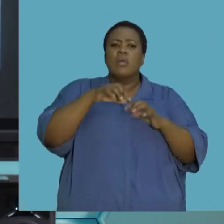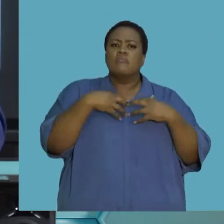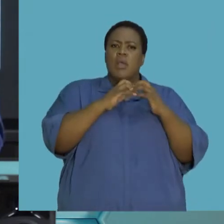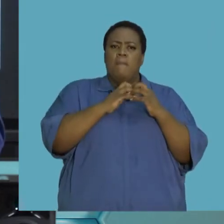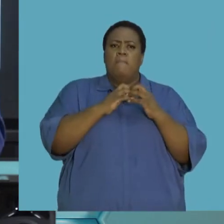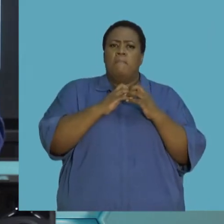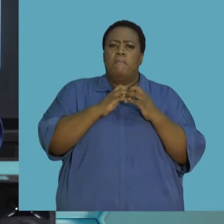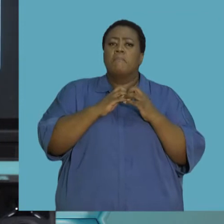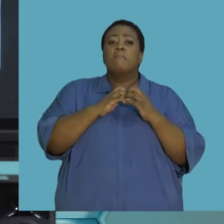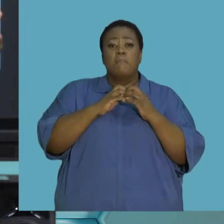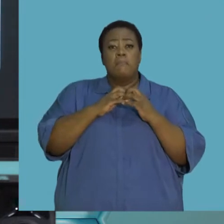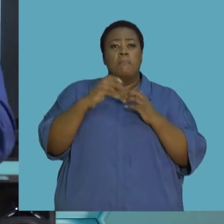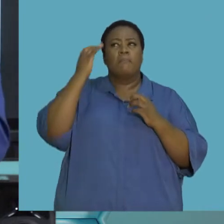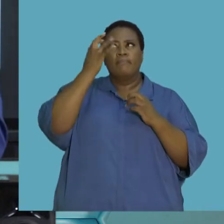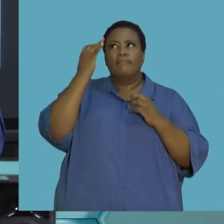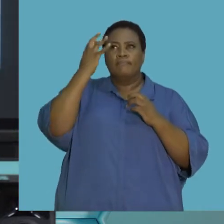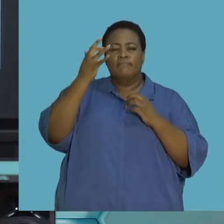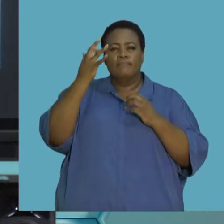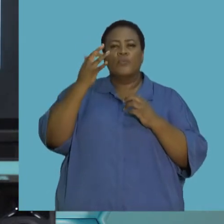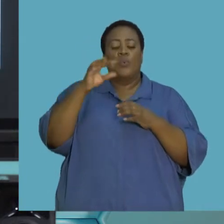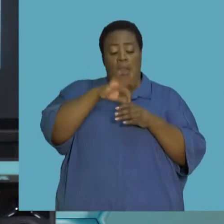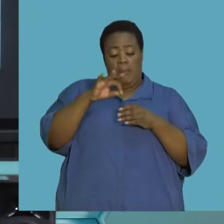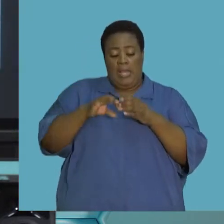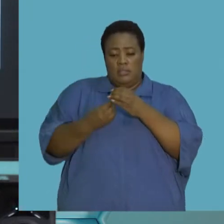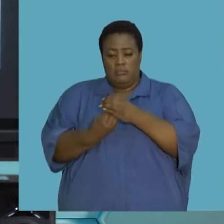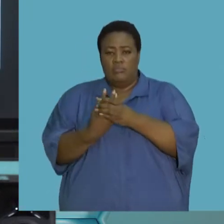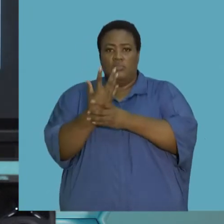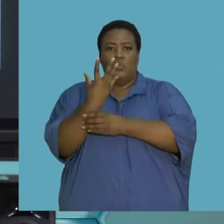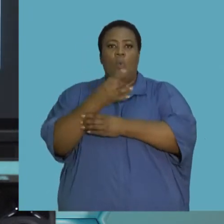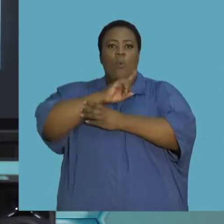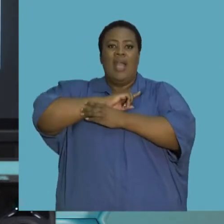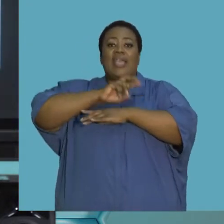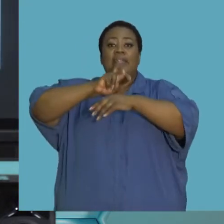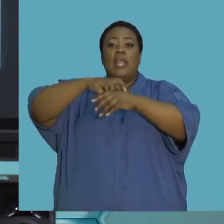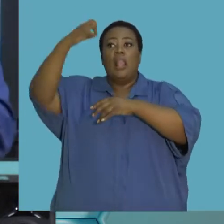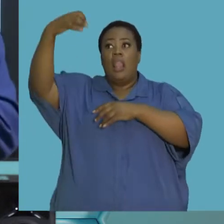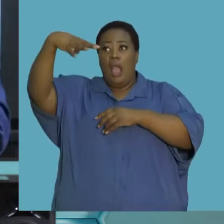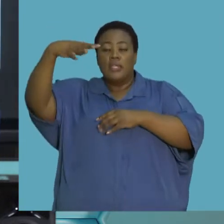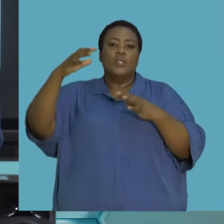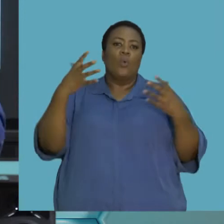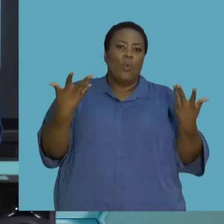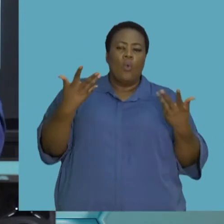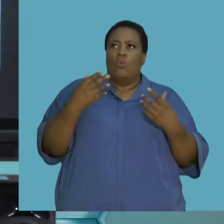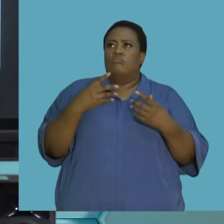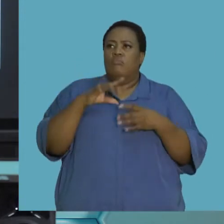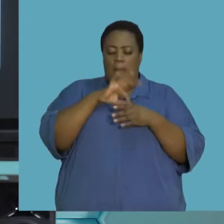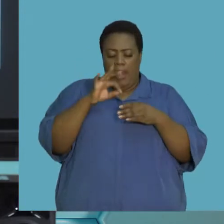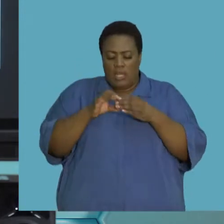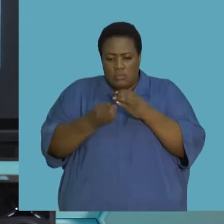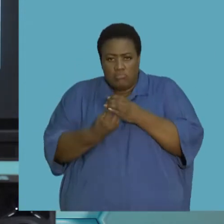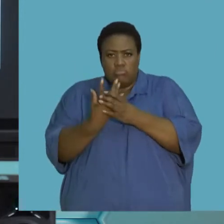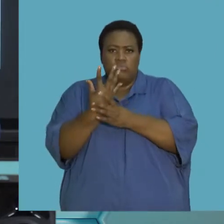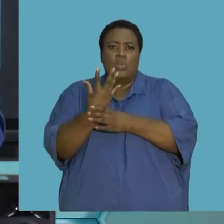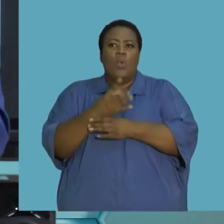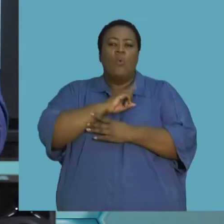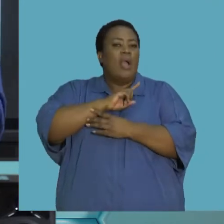a hypothesis, and that hypothesis is plants grow upwards because they require light, or plants grow